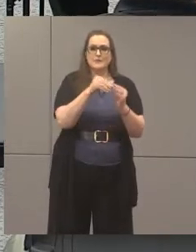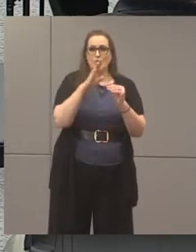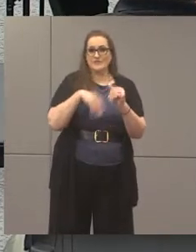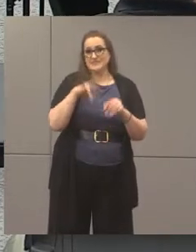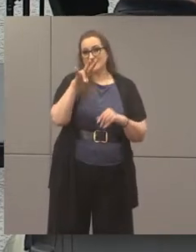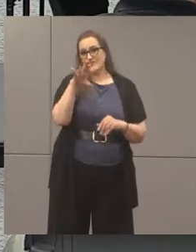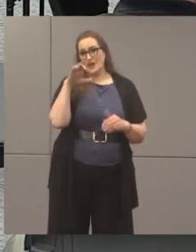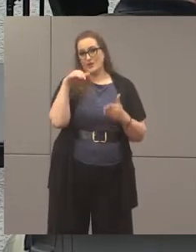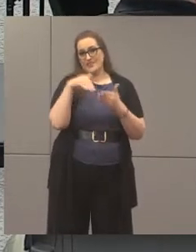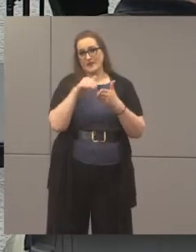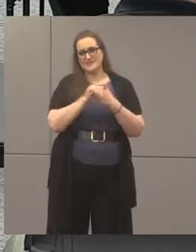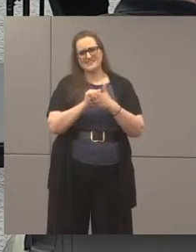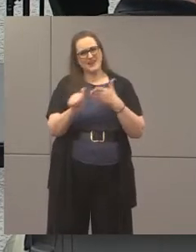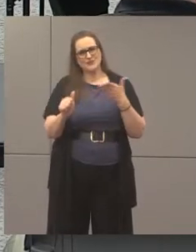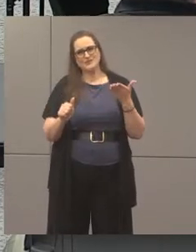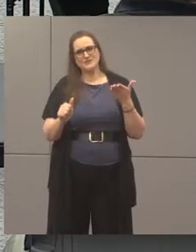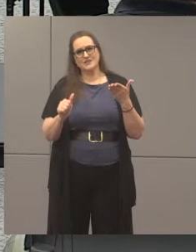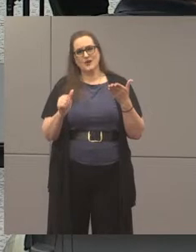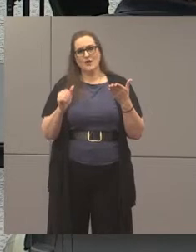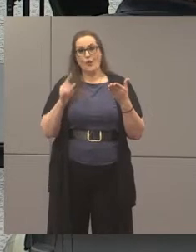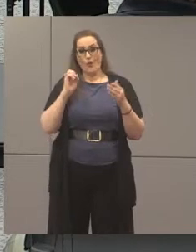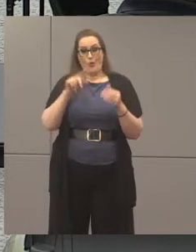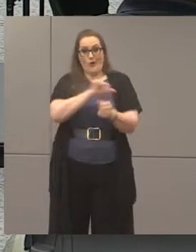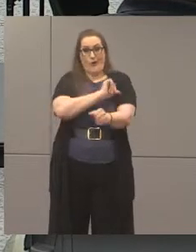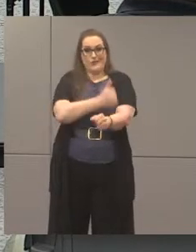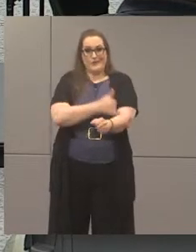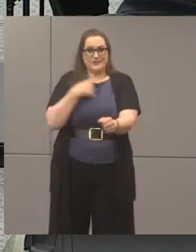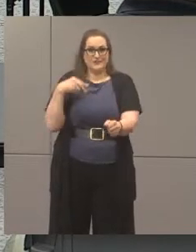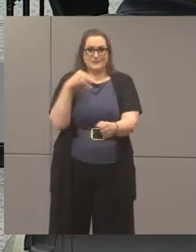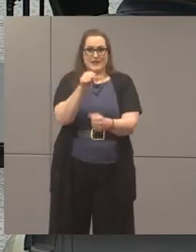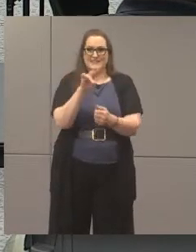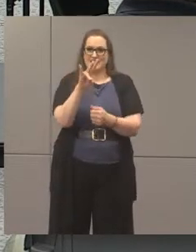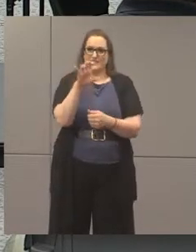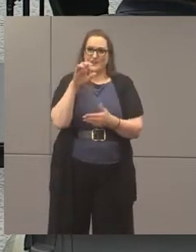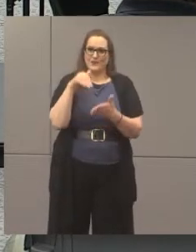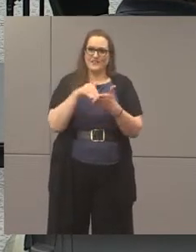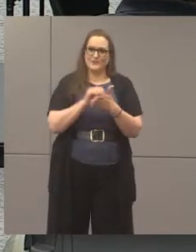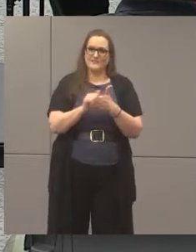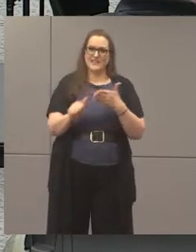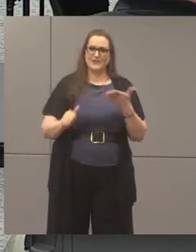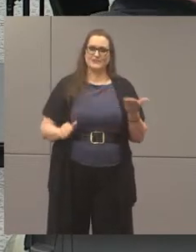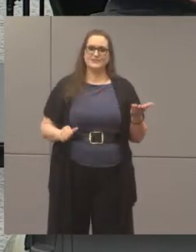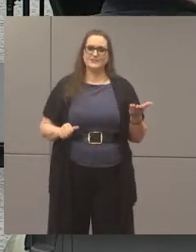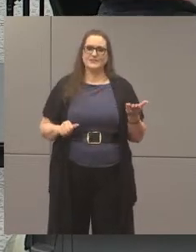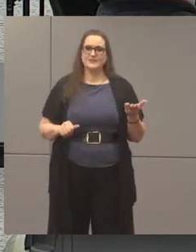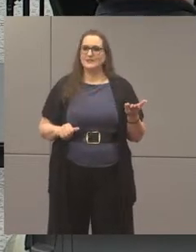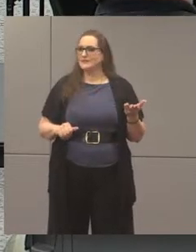$700,000 or to authorize the expenditure of $700,000.